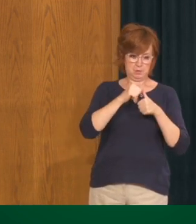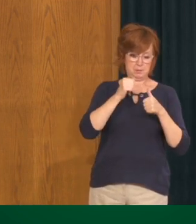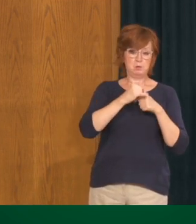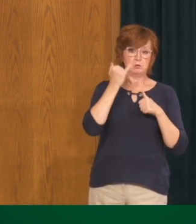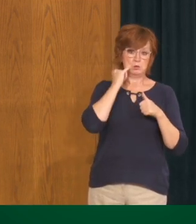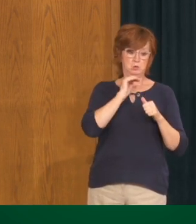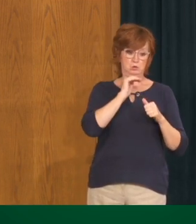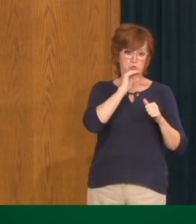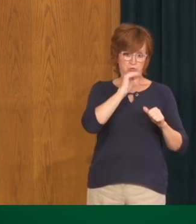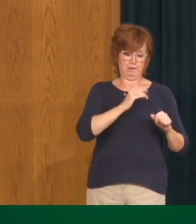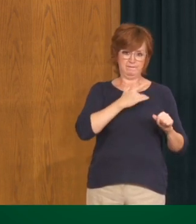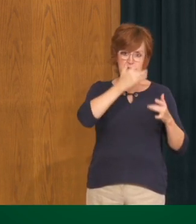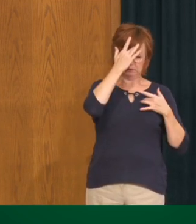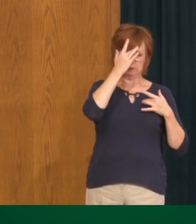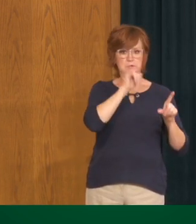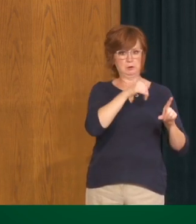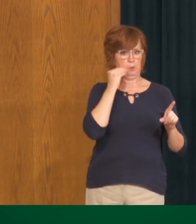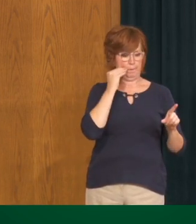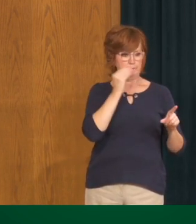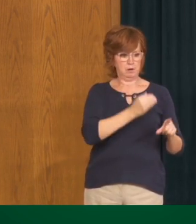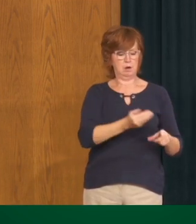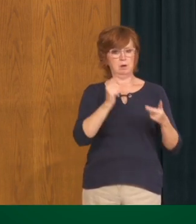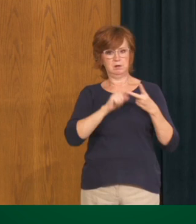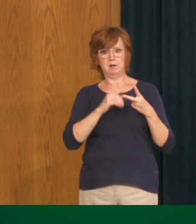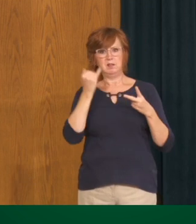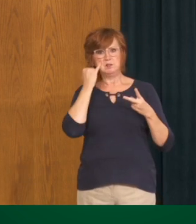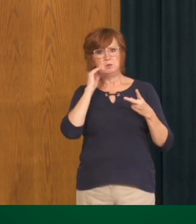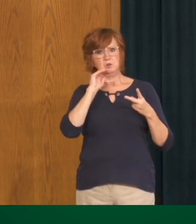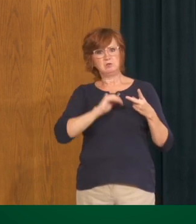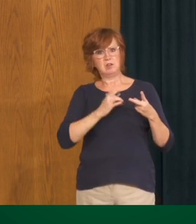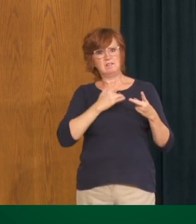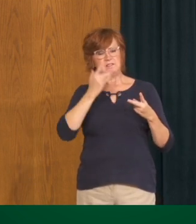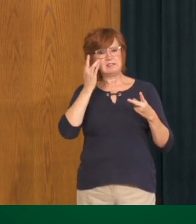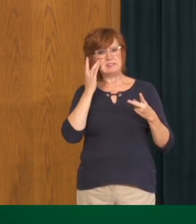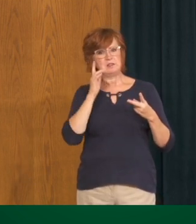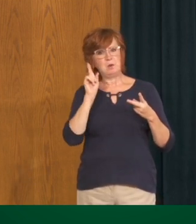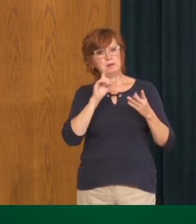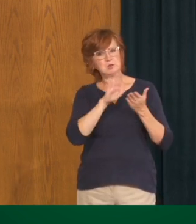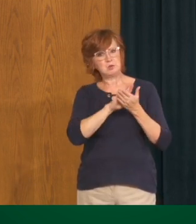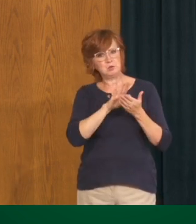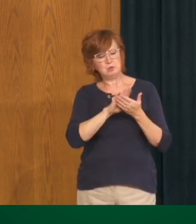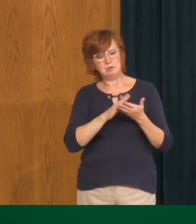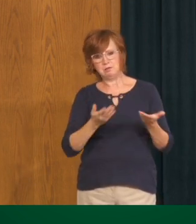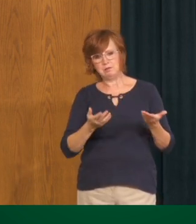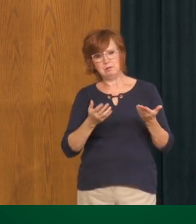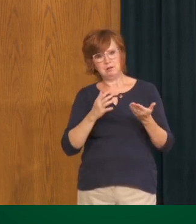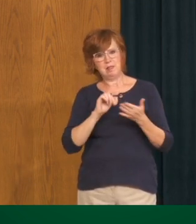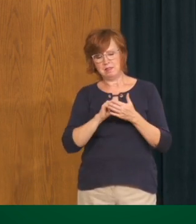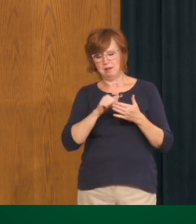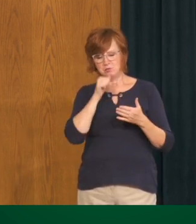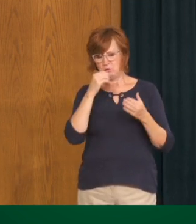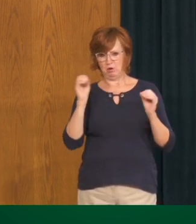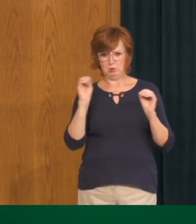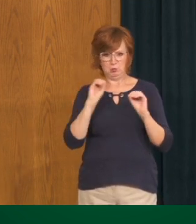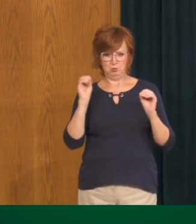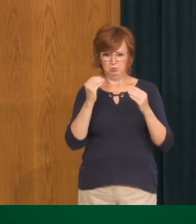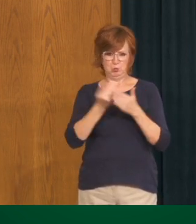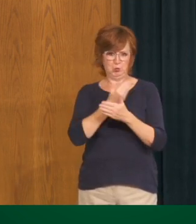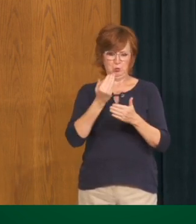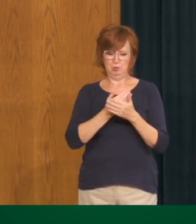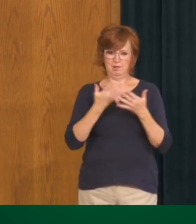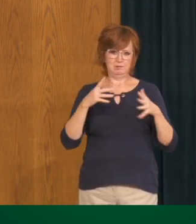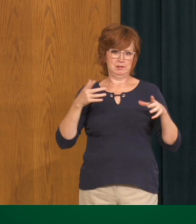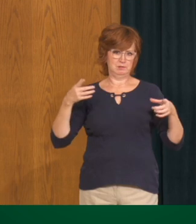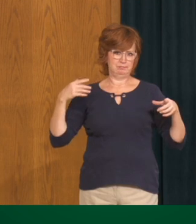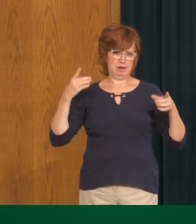school, that is nothing new for the school system or public health. You have children who break up in a rash, who have all kinds of symptoms